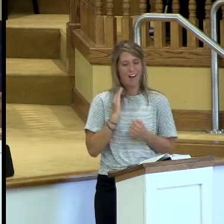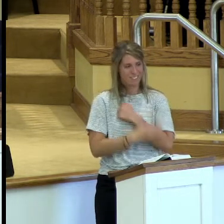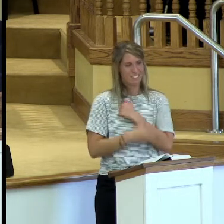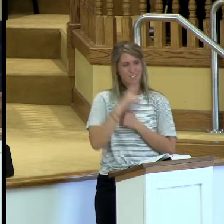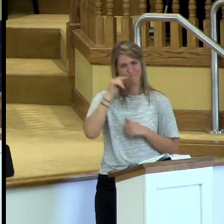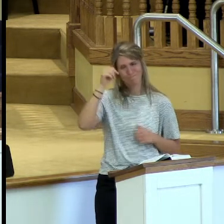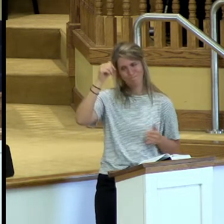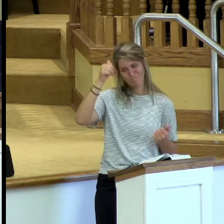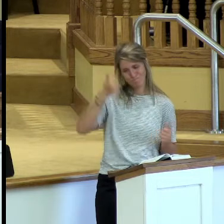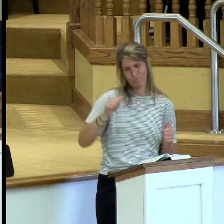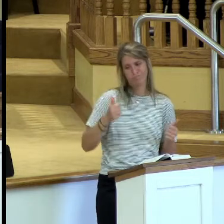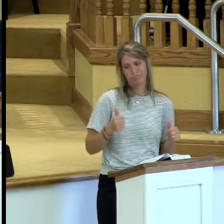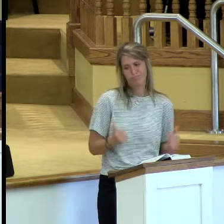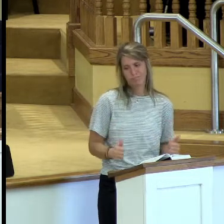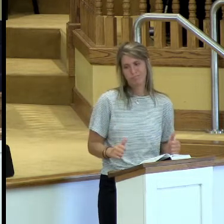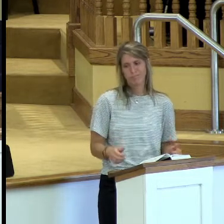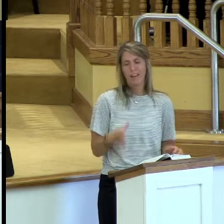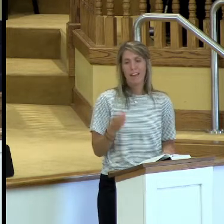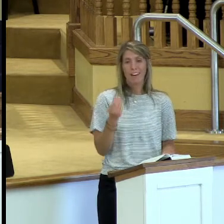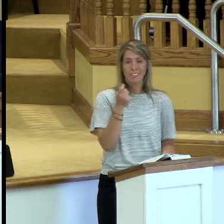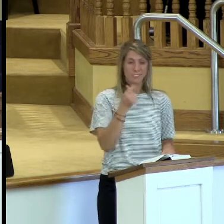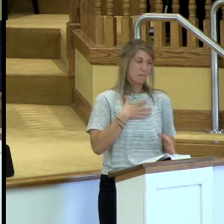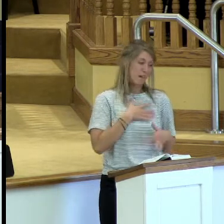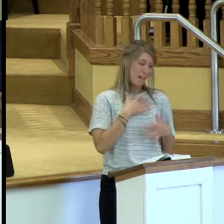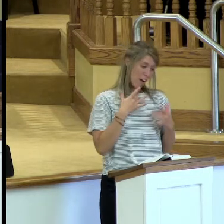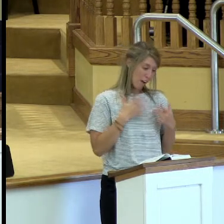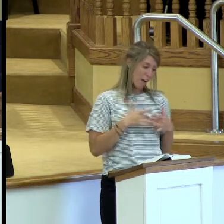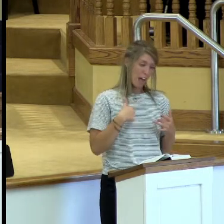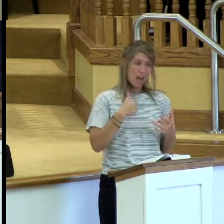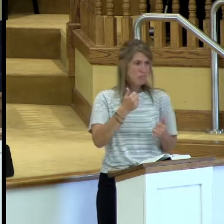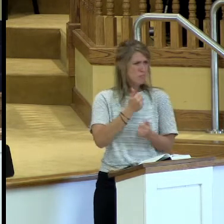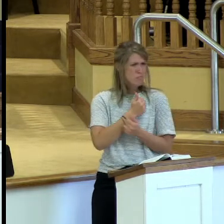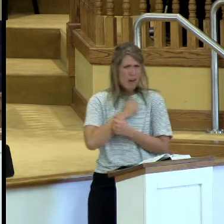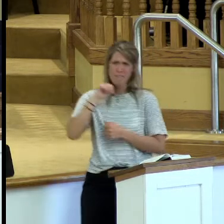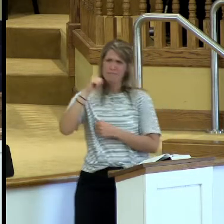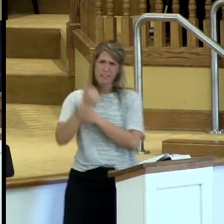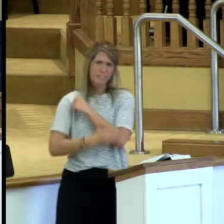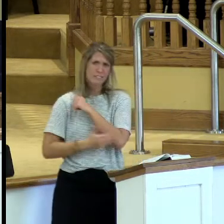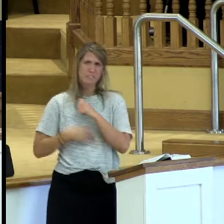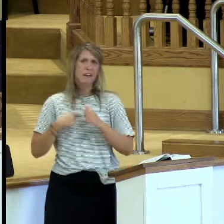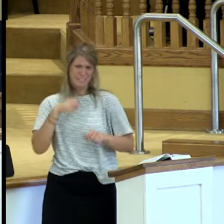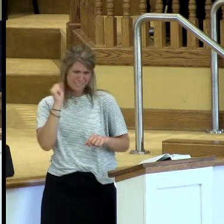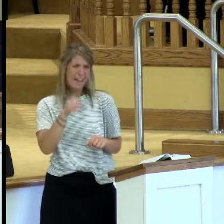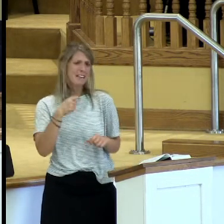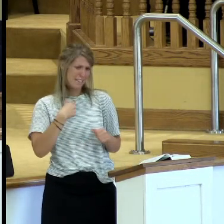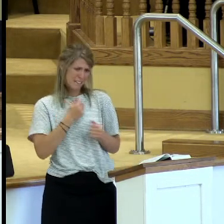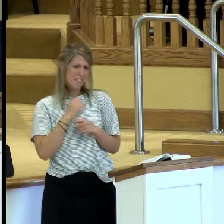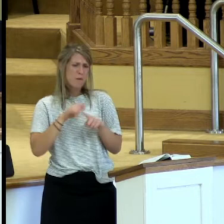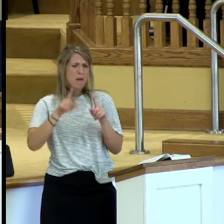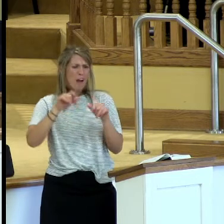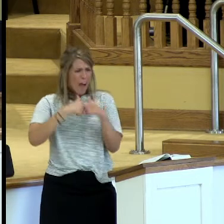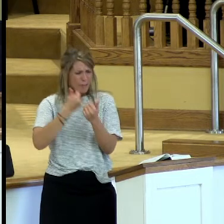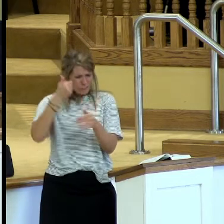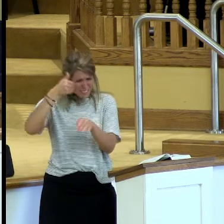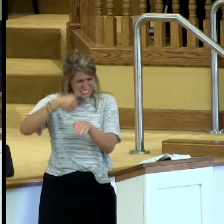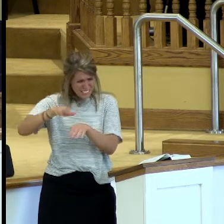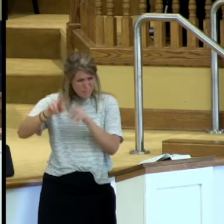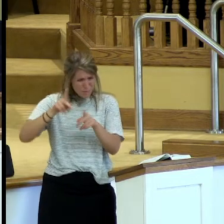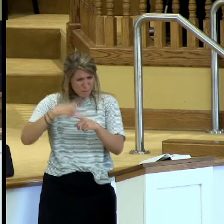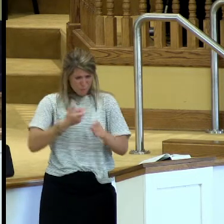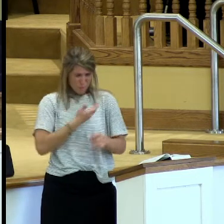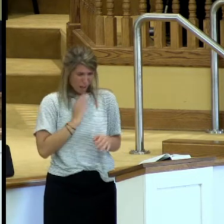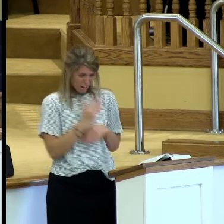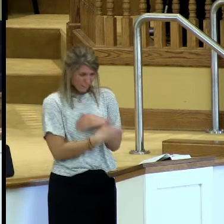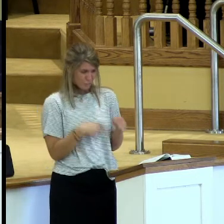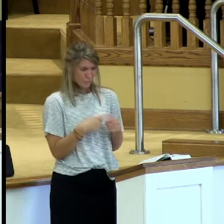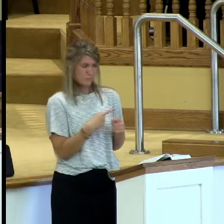downhill. And understand my heart. I love overseas. I've been there. I know the need. How can we send people out of a country that we can't even